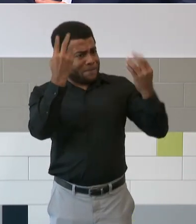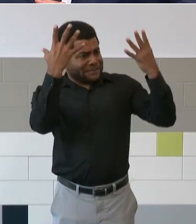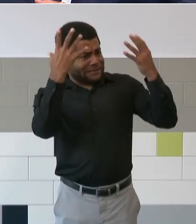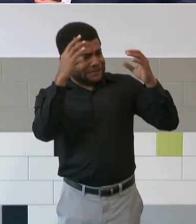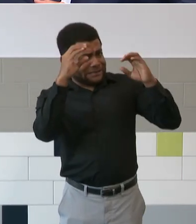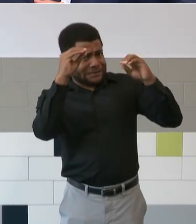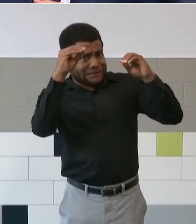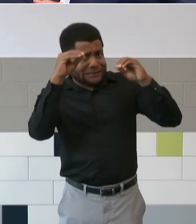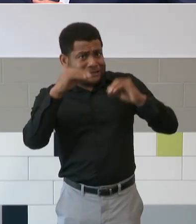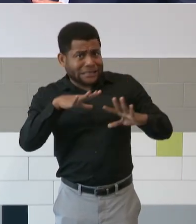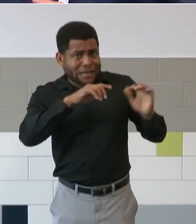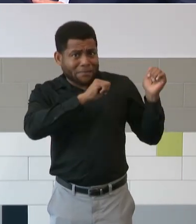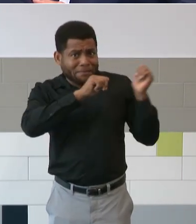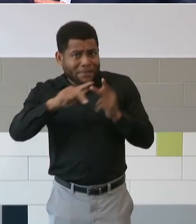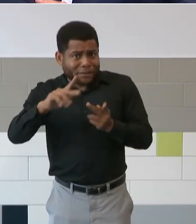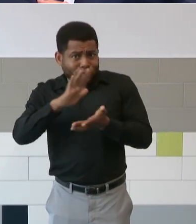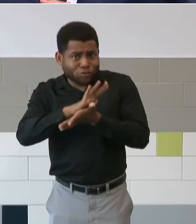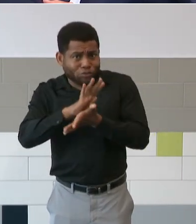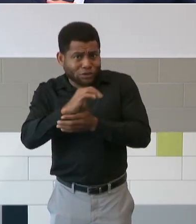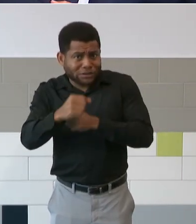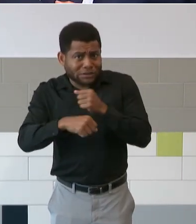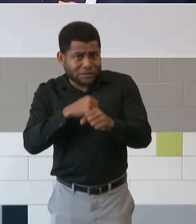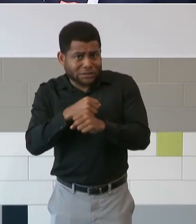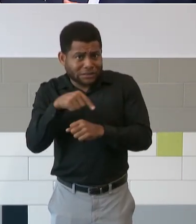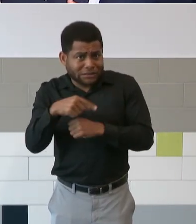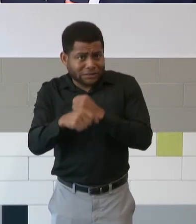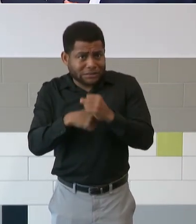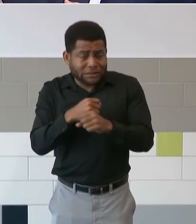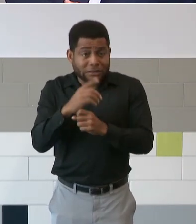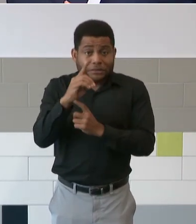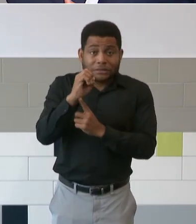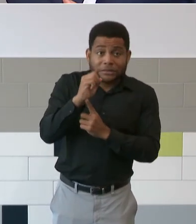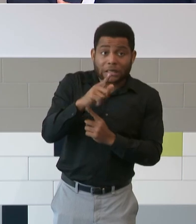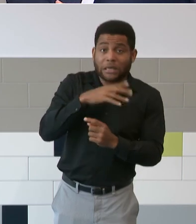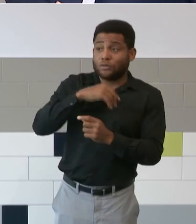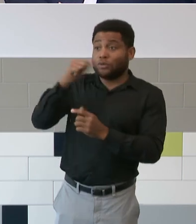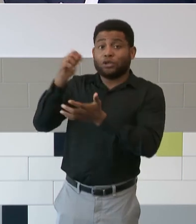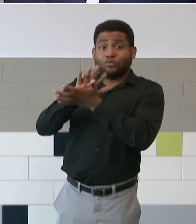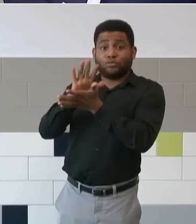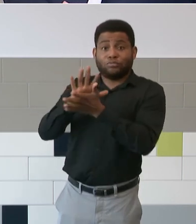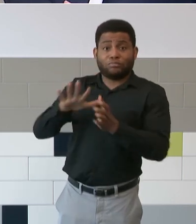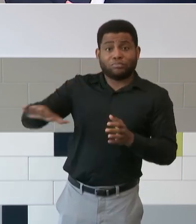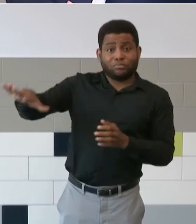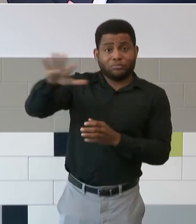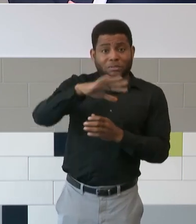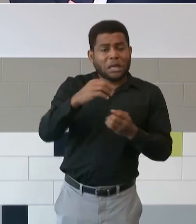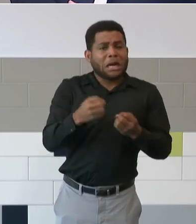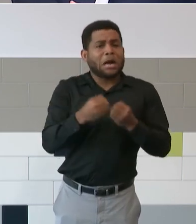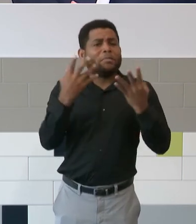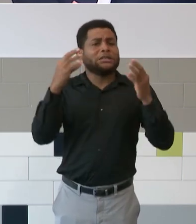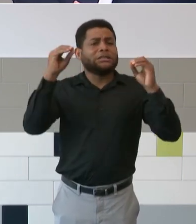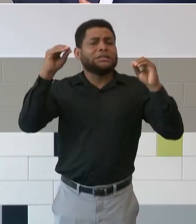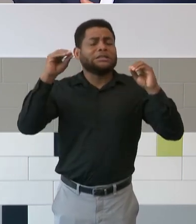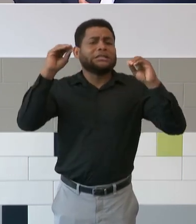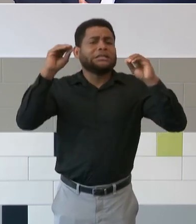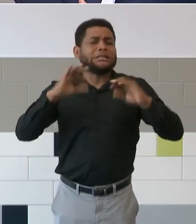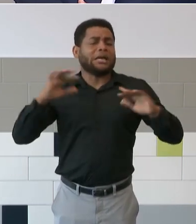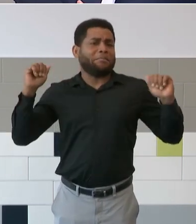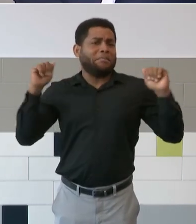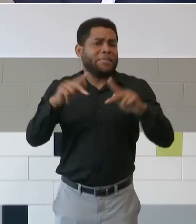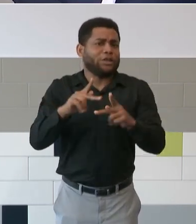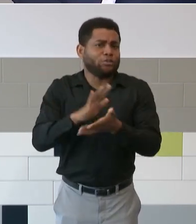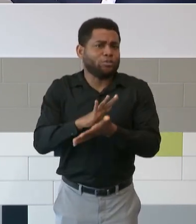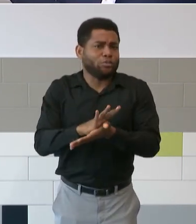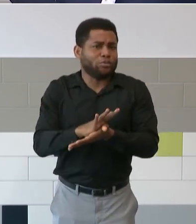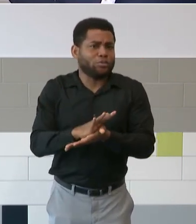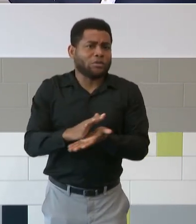across the school system? Let me ask the chancellor to speak kind of macro of where we are with teacher hiring and retention, but